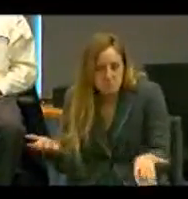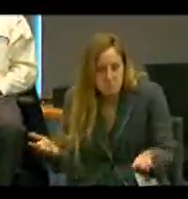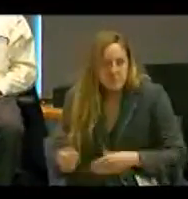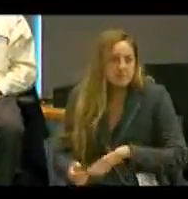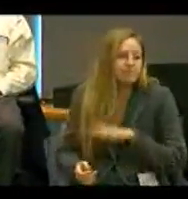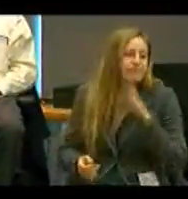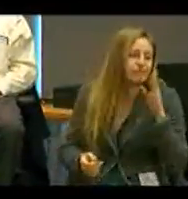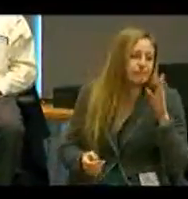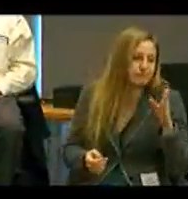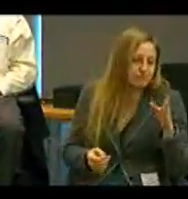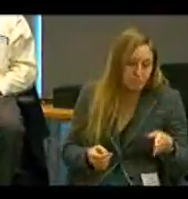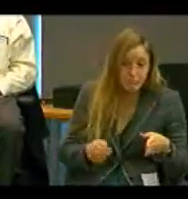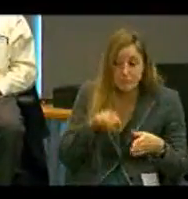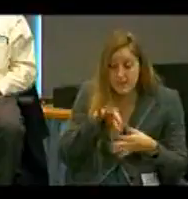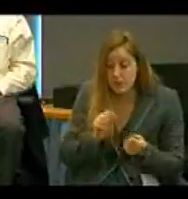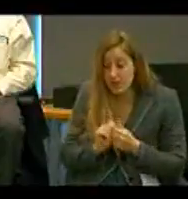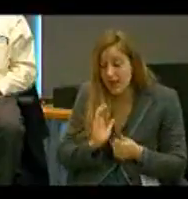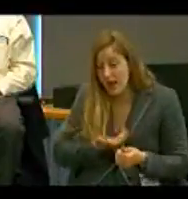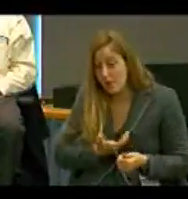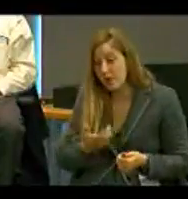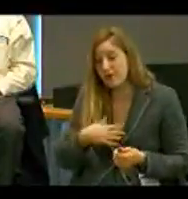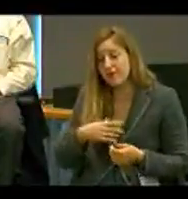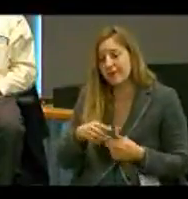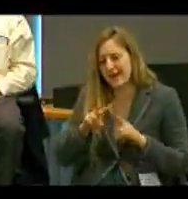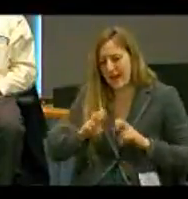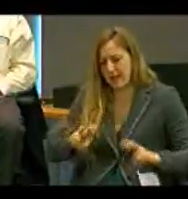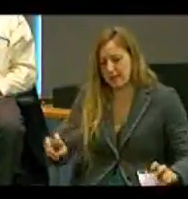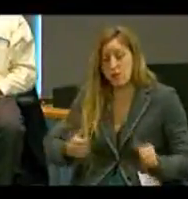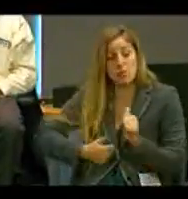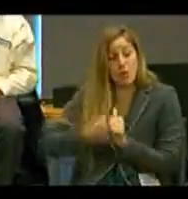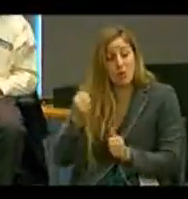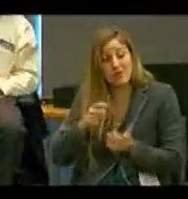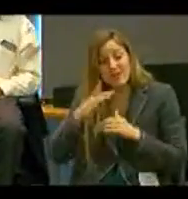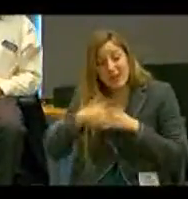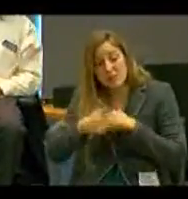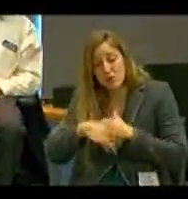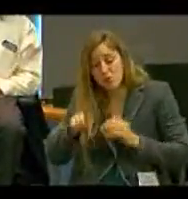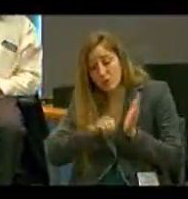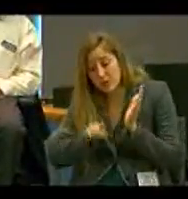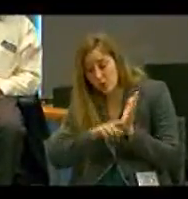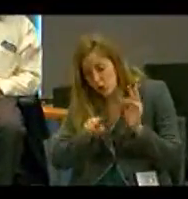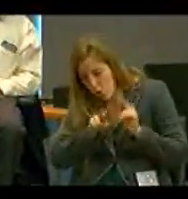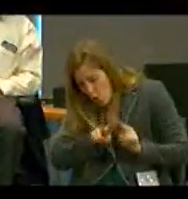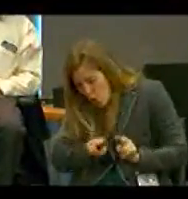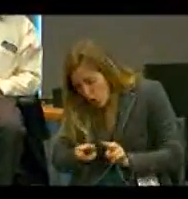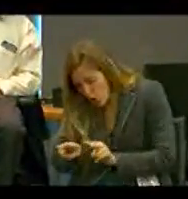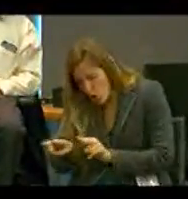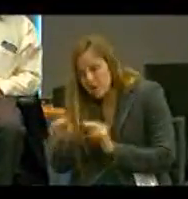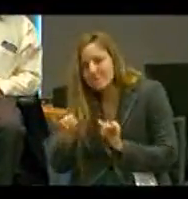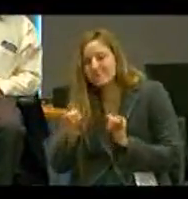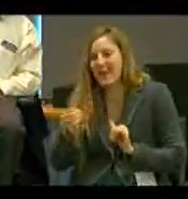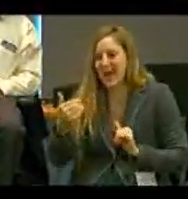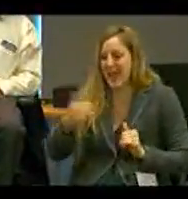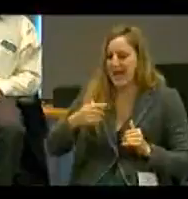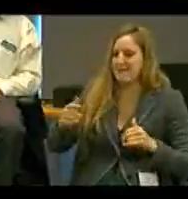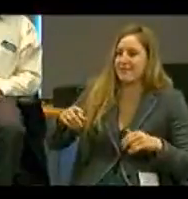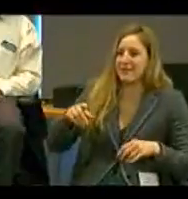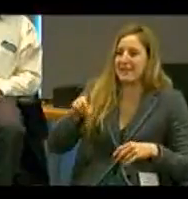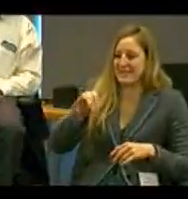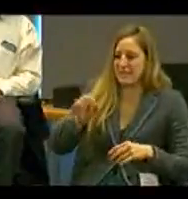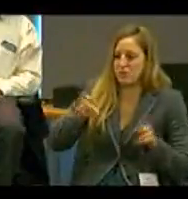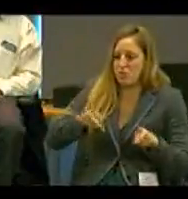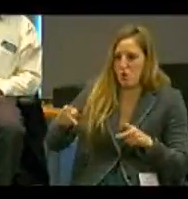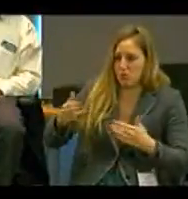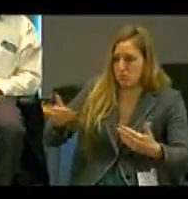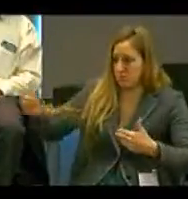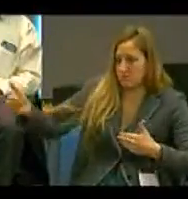to our analyses, most of the available studies that have looked at, there's the disparities point and then there's the